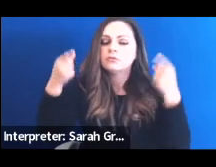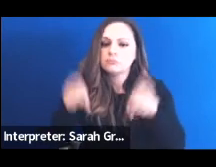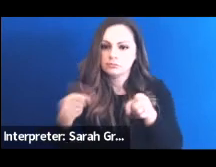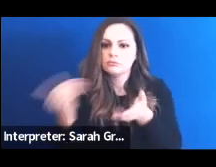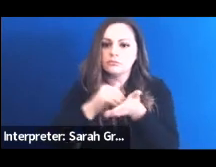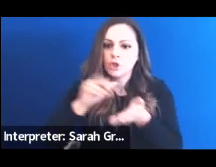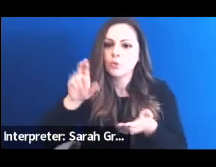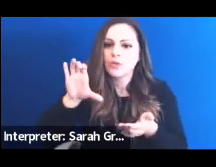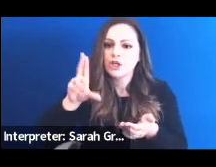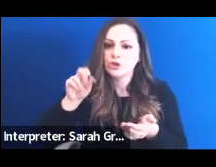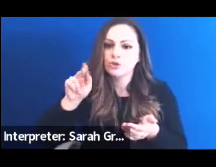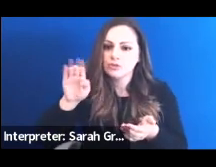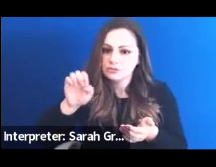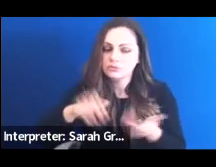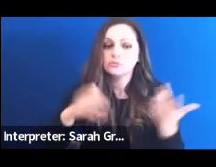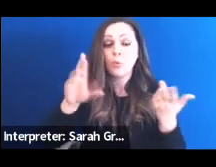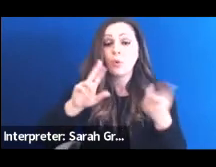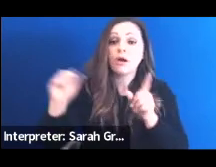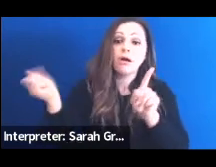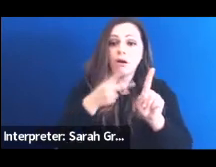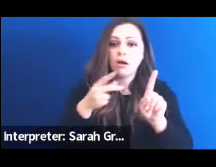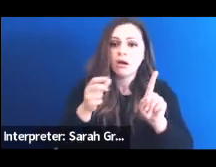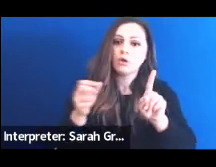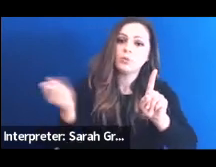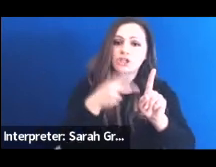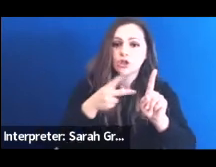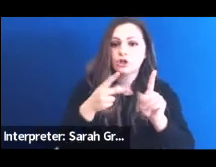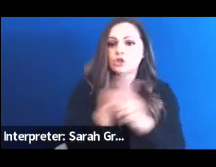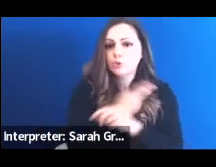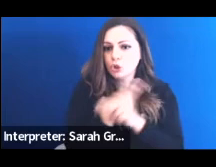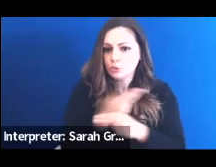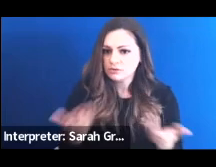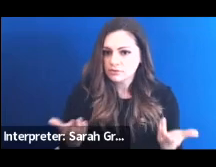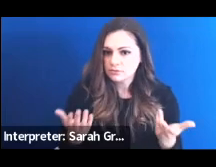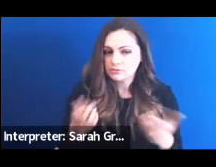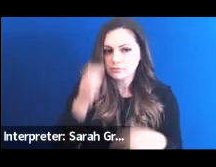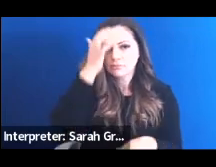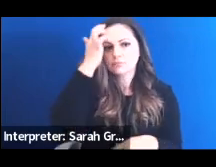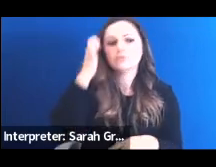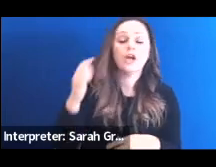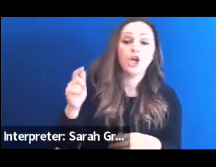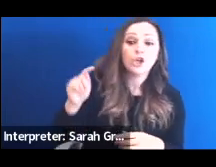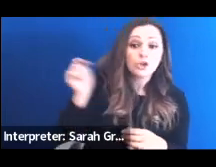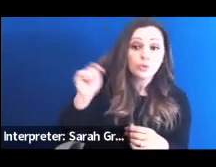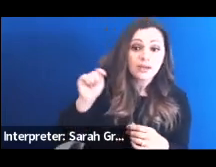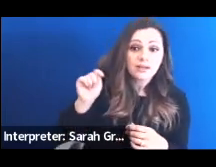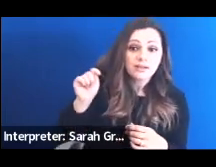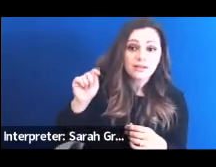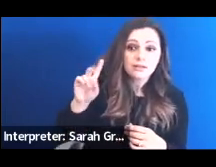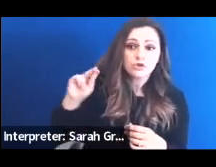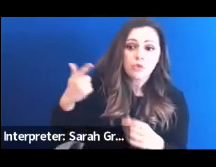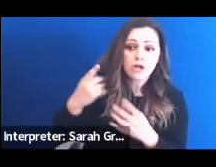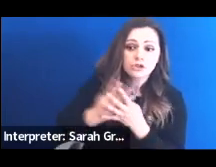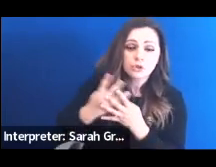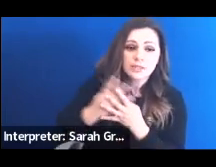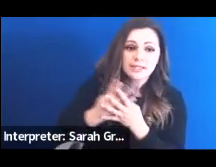Get the moral judgmental stuff out of there. Clean and dirty for urine drug screens. Well, they're medical tests. When